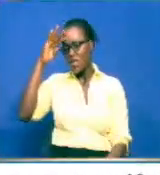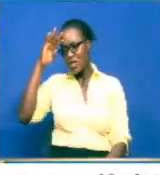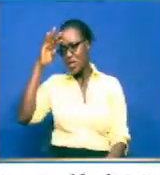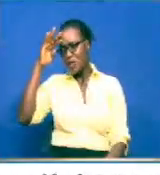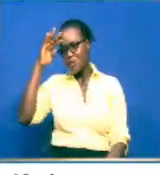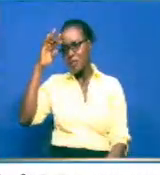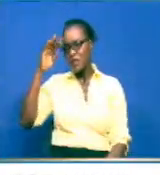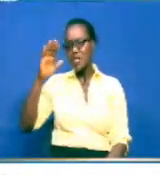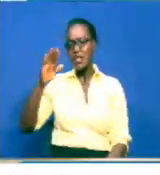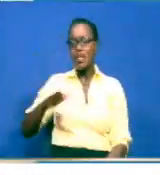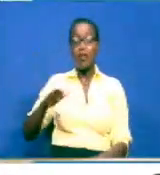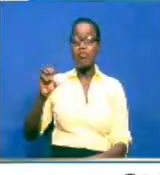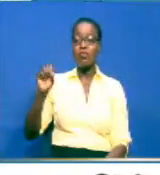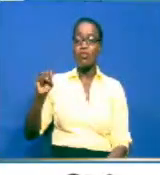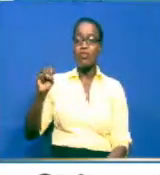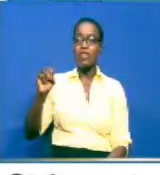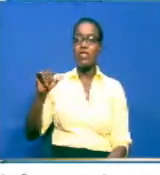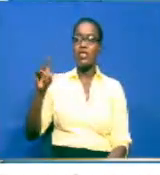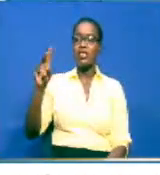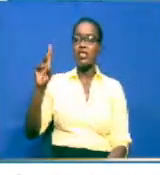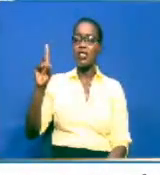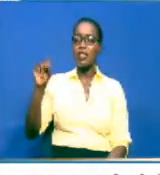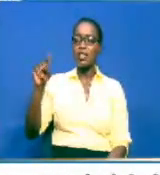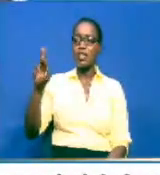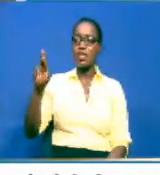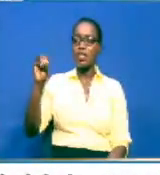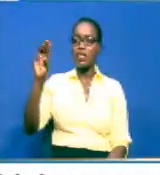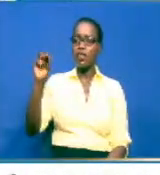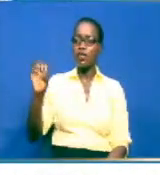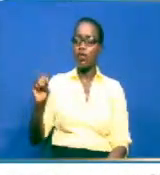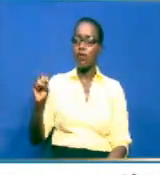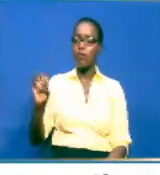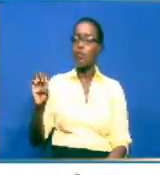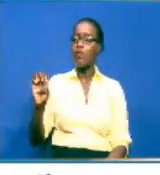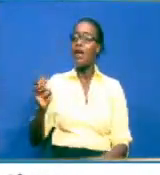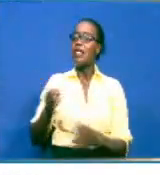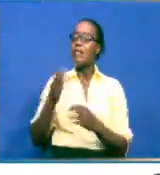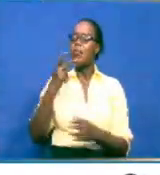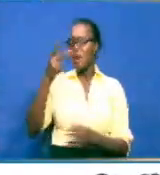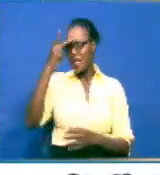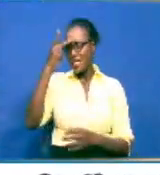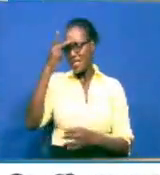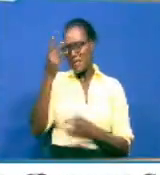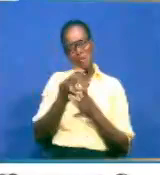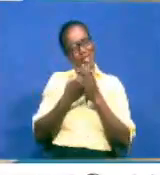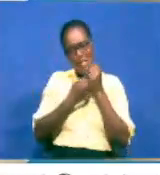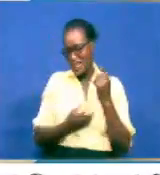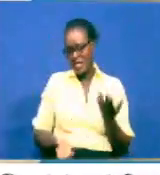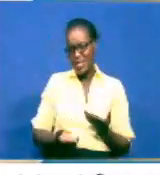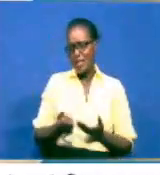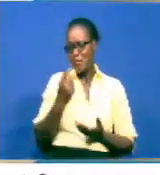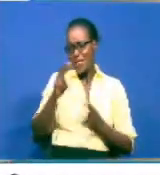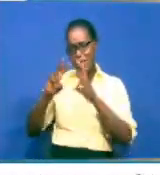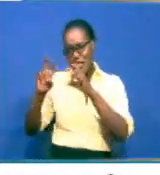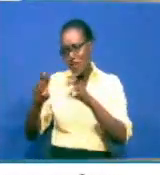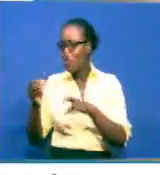Down syndrome, mm-hmm. and all that. Their parents are so frustrated. Right now, they have to look for medicine for these children. They have to look for